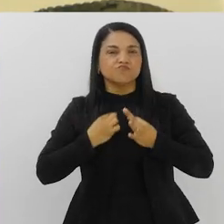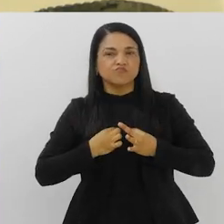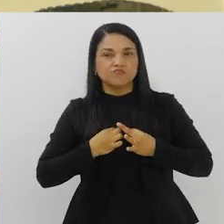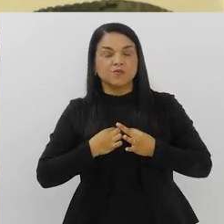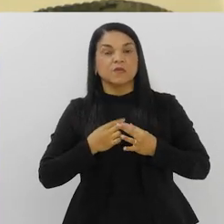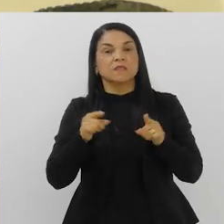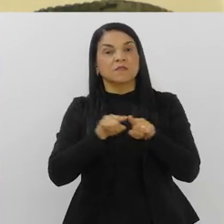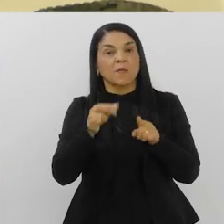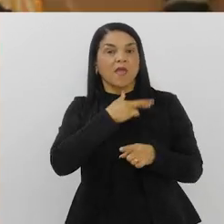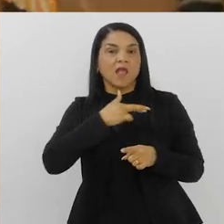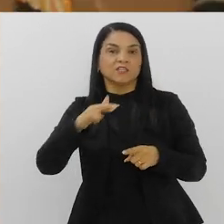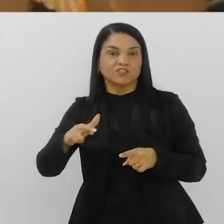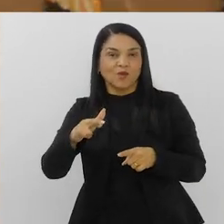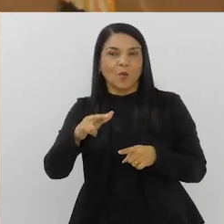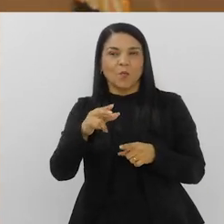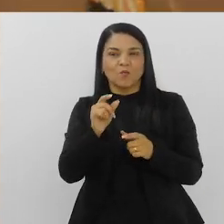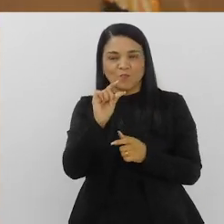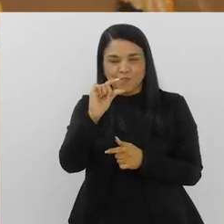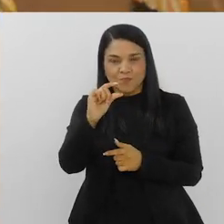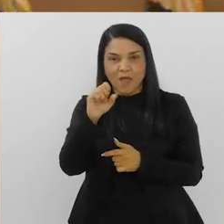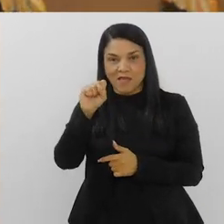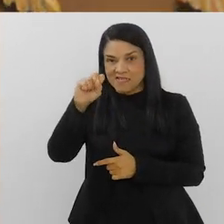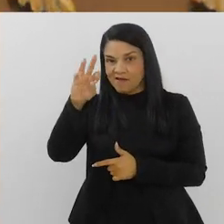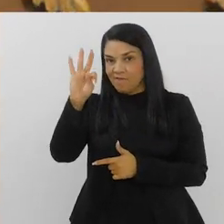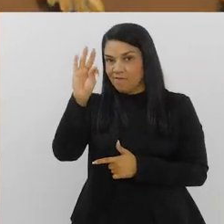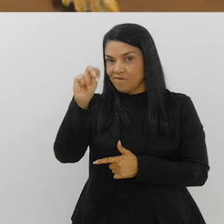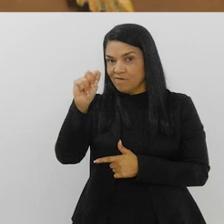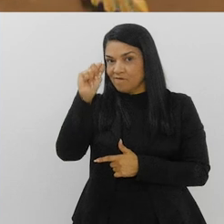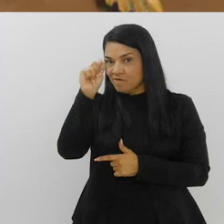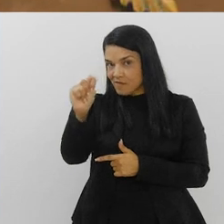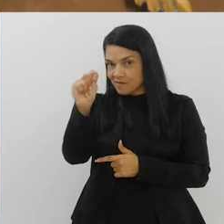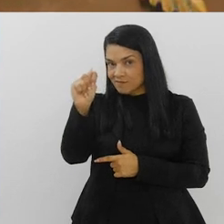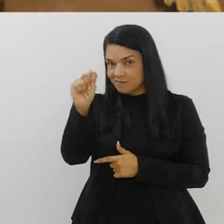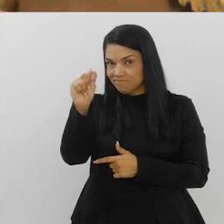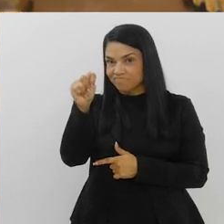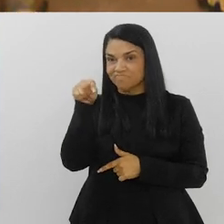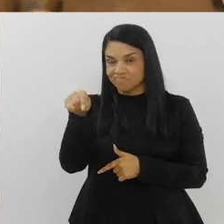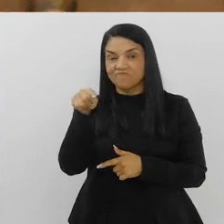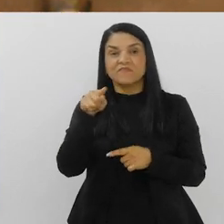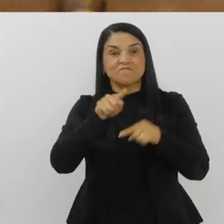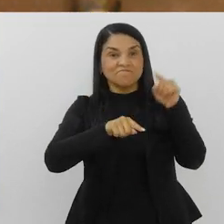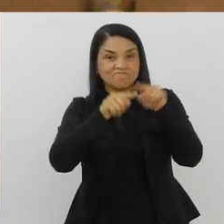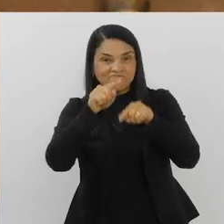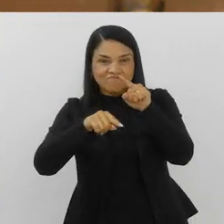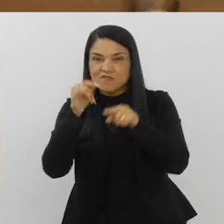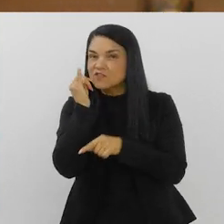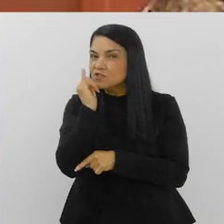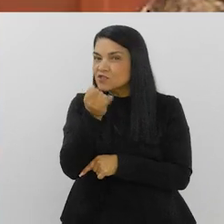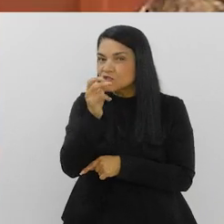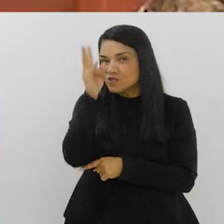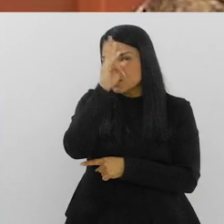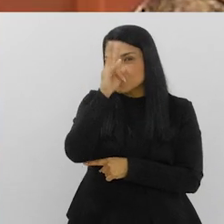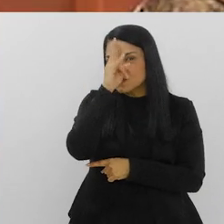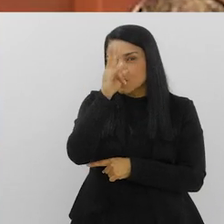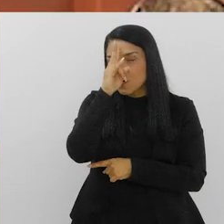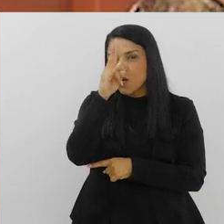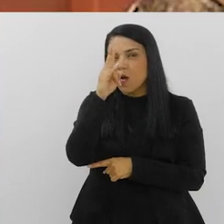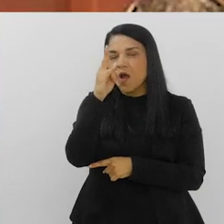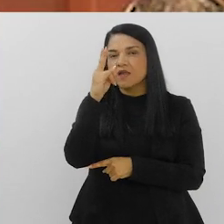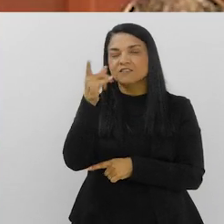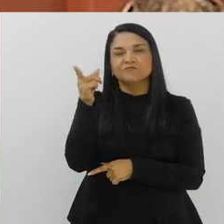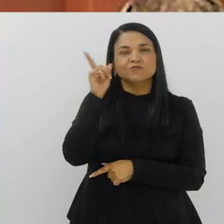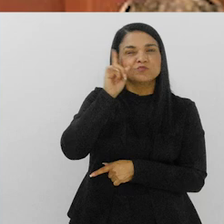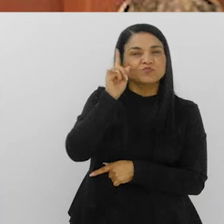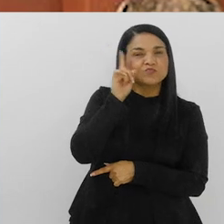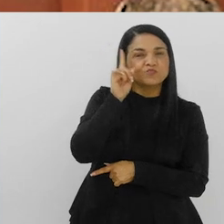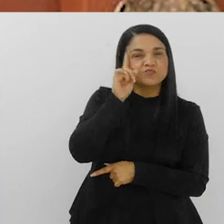many pieces of religious pieces, such as small figas. These are peces that tell stories